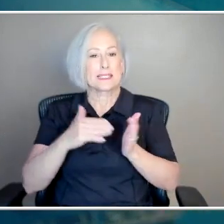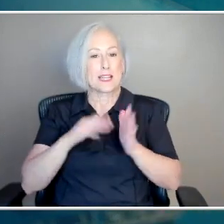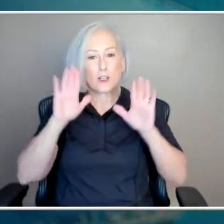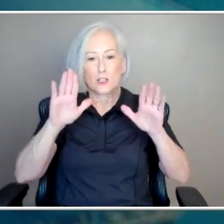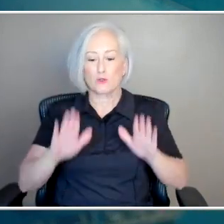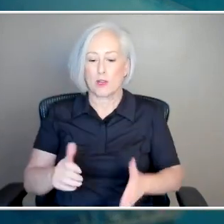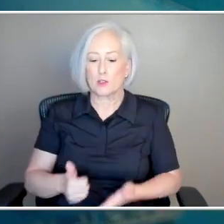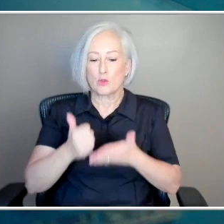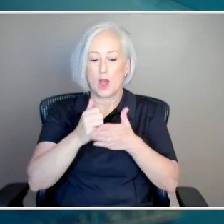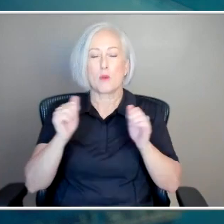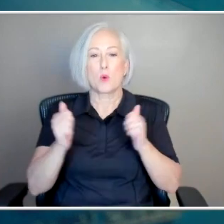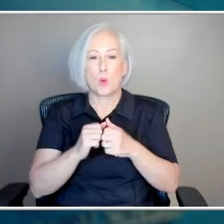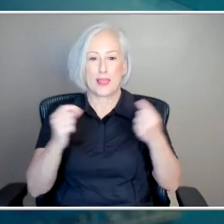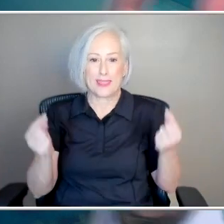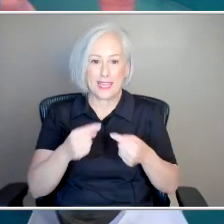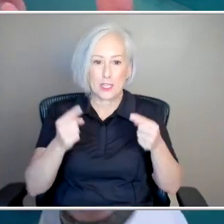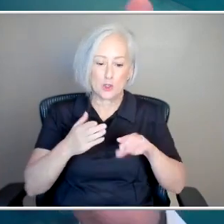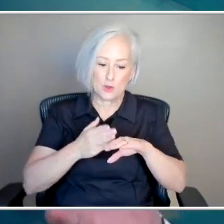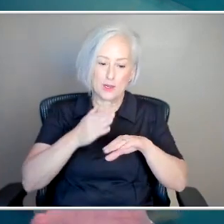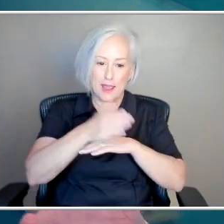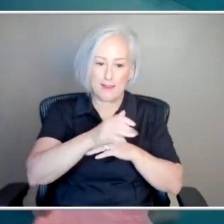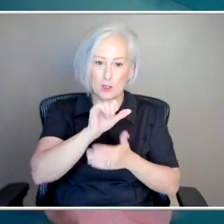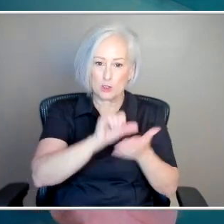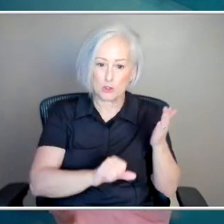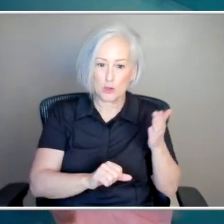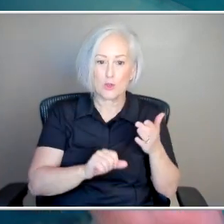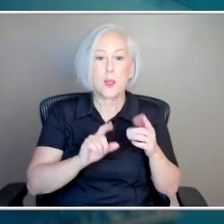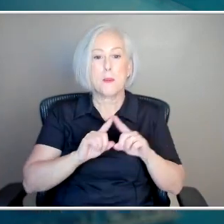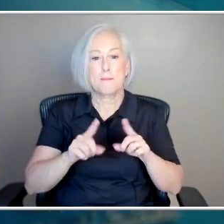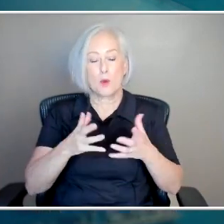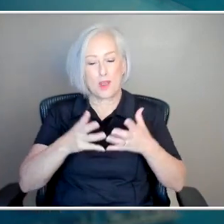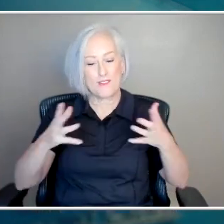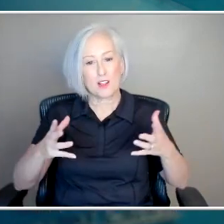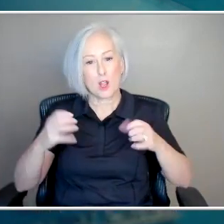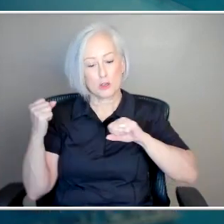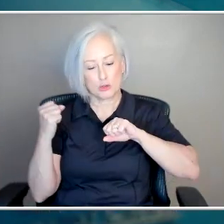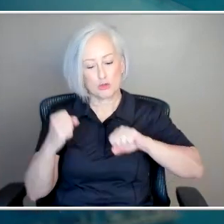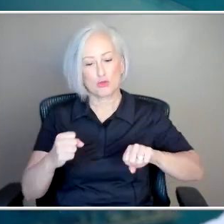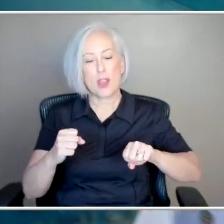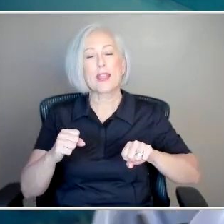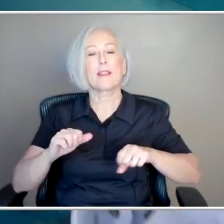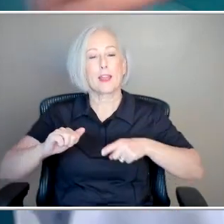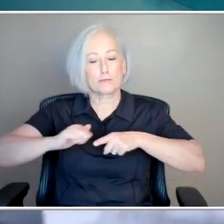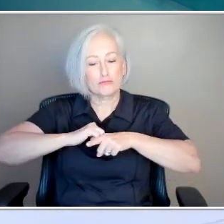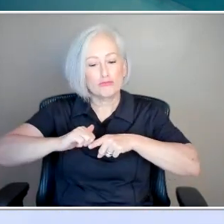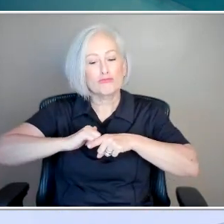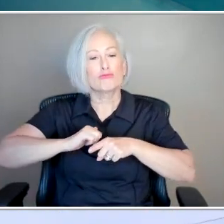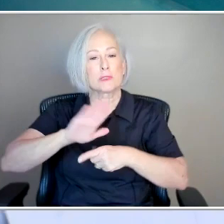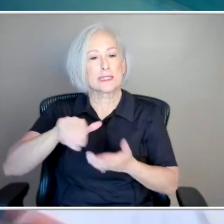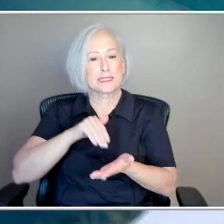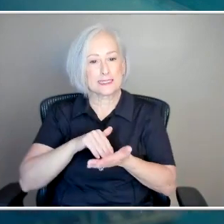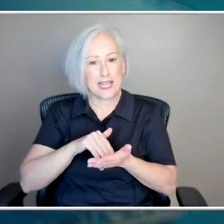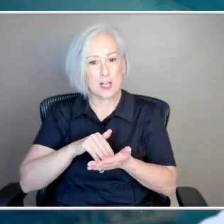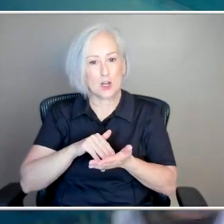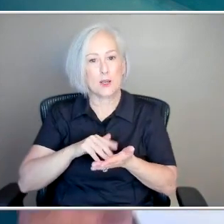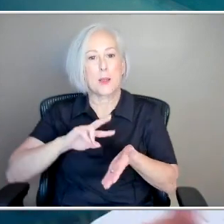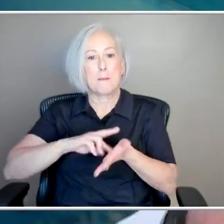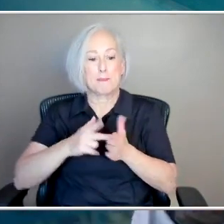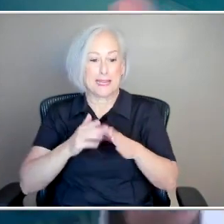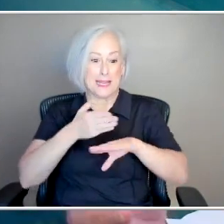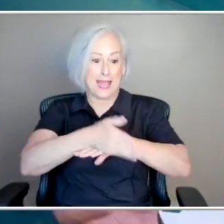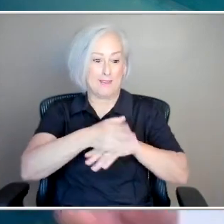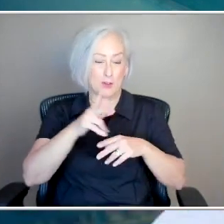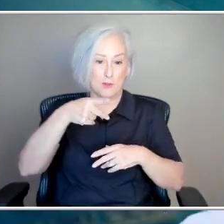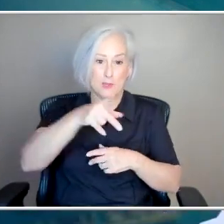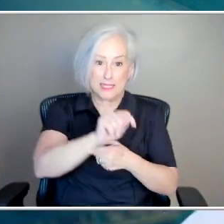things like that, but there's a large strength and conditioning staff there too. We have athletic trainers that do post-physical therapy rehab. So if you've graduated